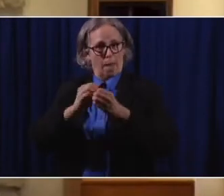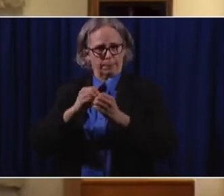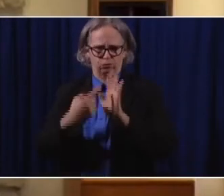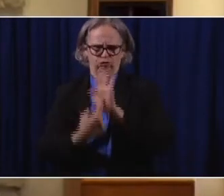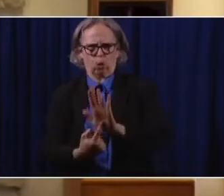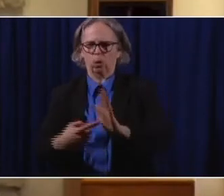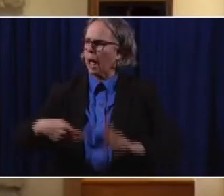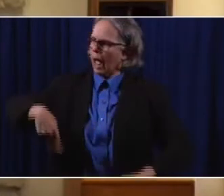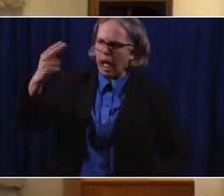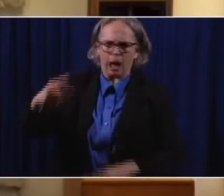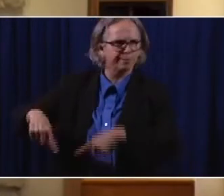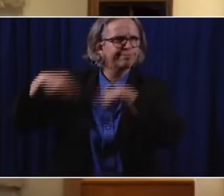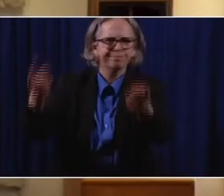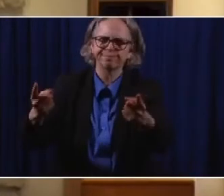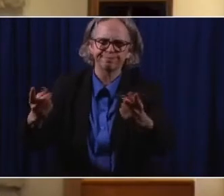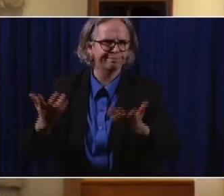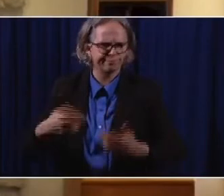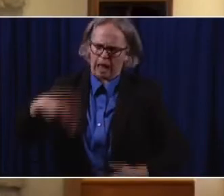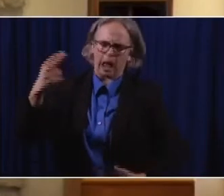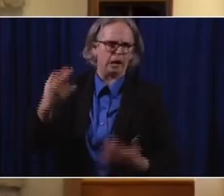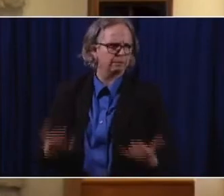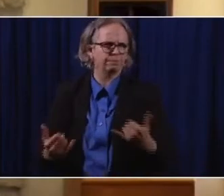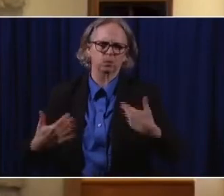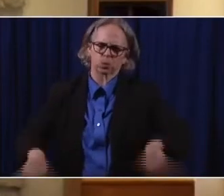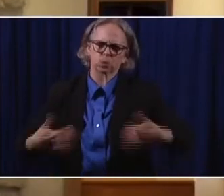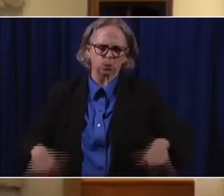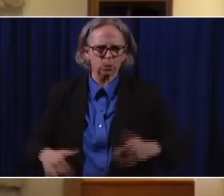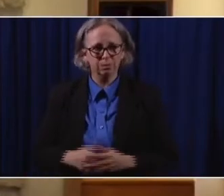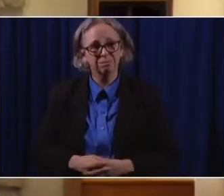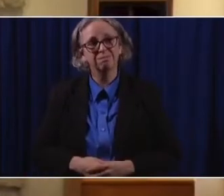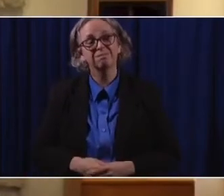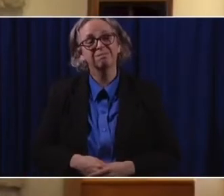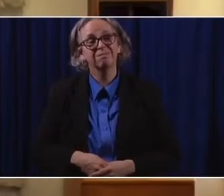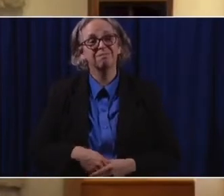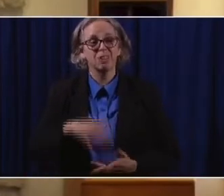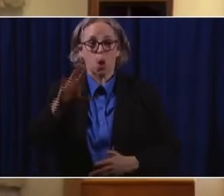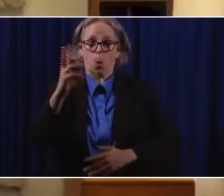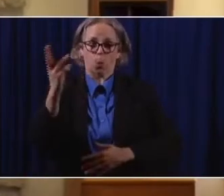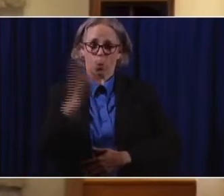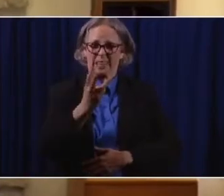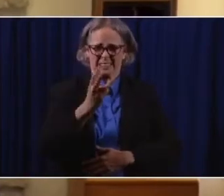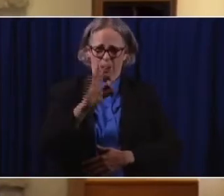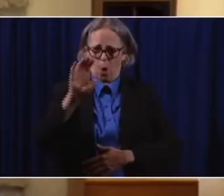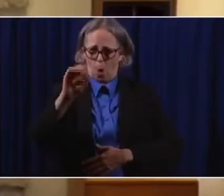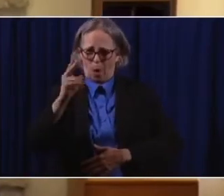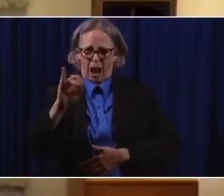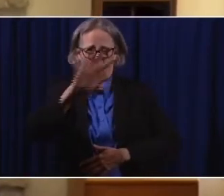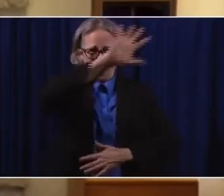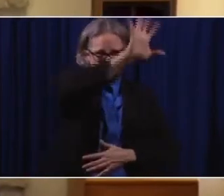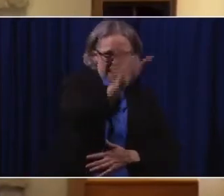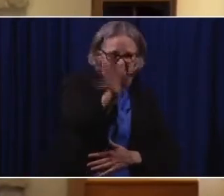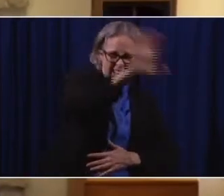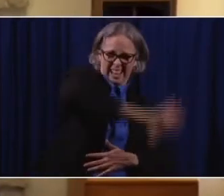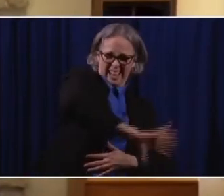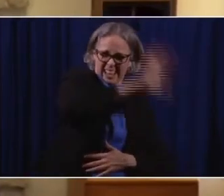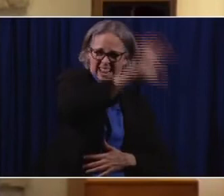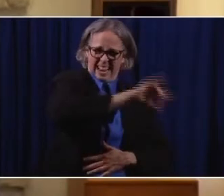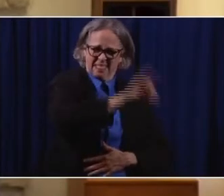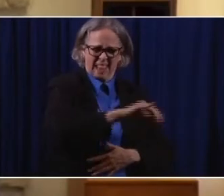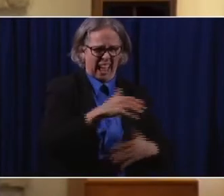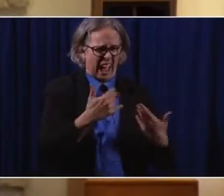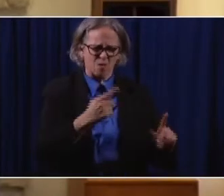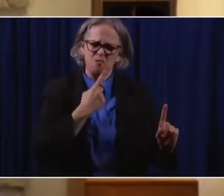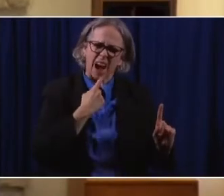red counties. So if you look at, for example, the western side of the state, 2 counties in, every single county looks like it's high